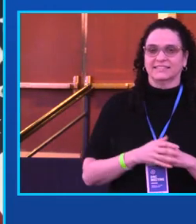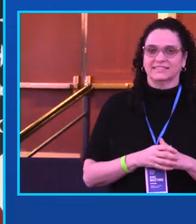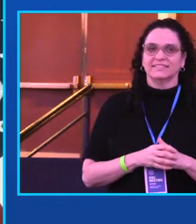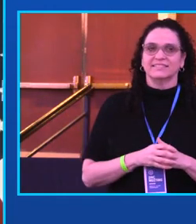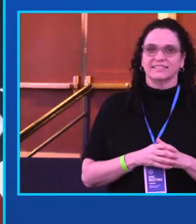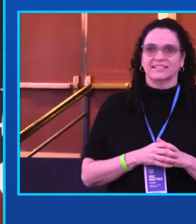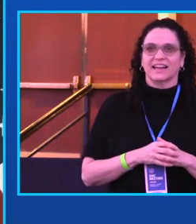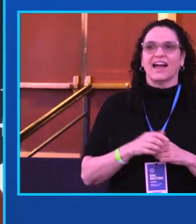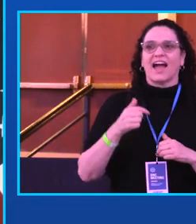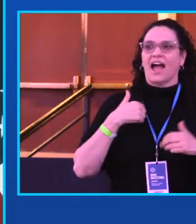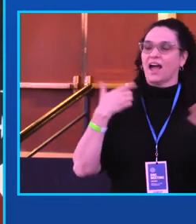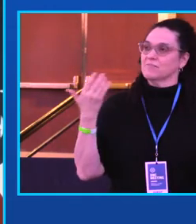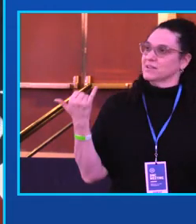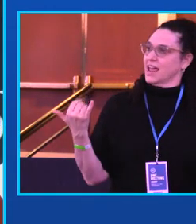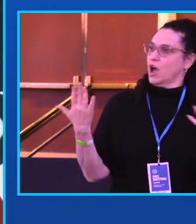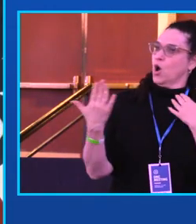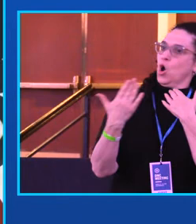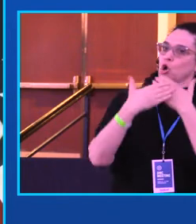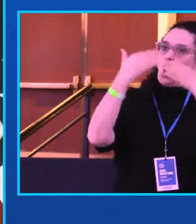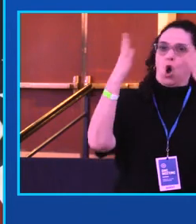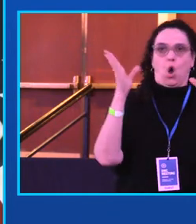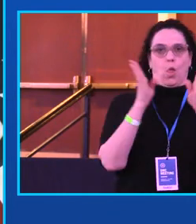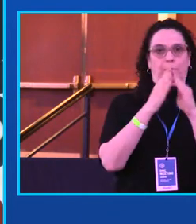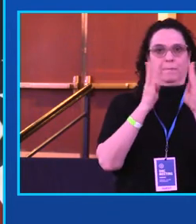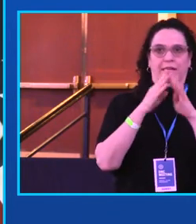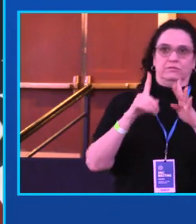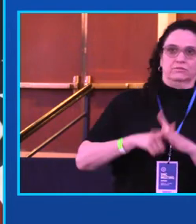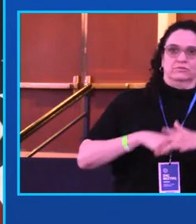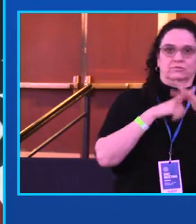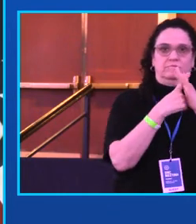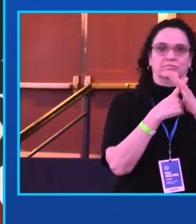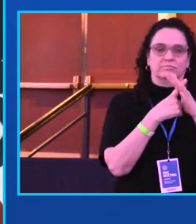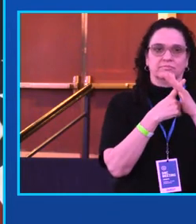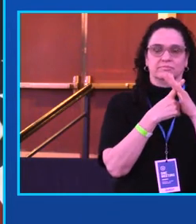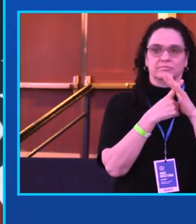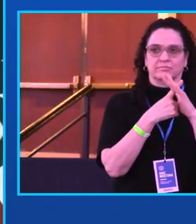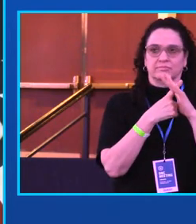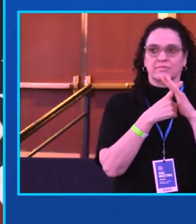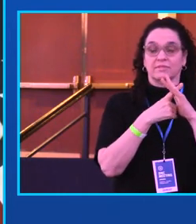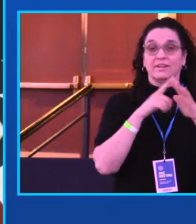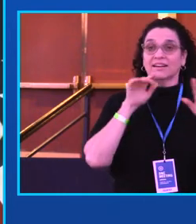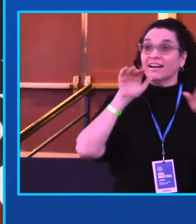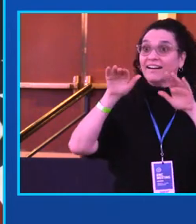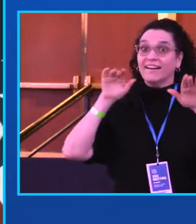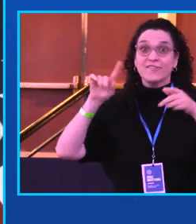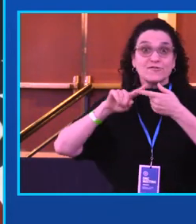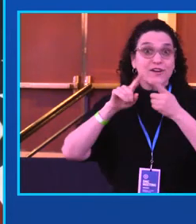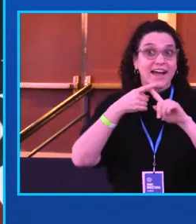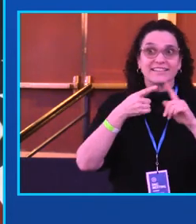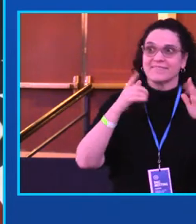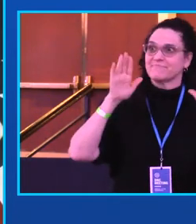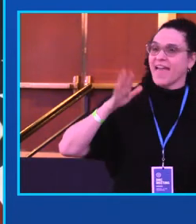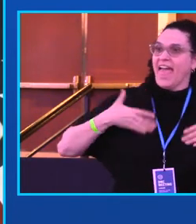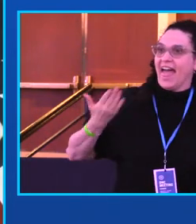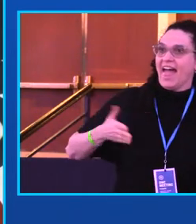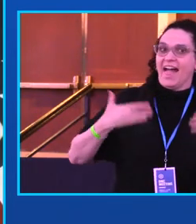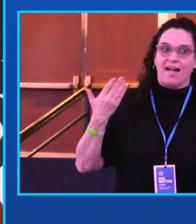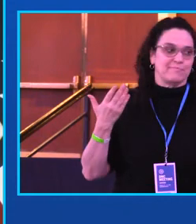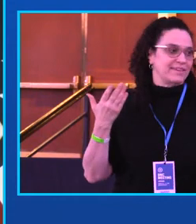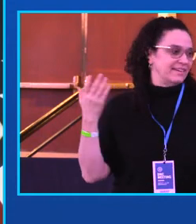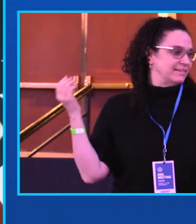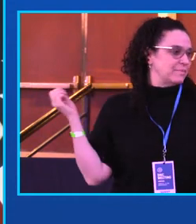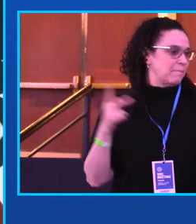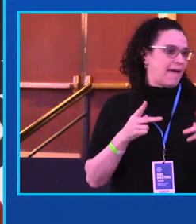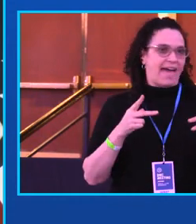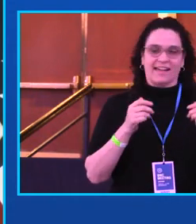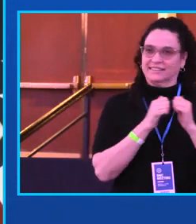I hereby call this meeting to order. My friends, it's so good to be back in person with you all. We had